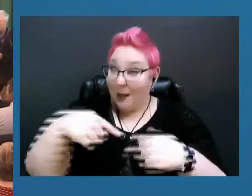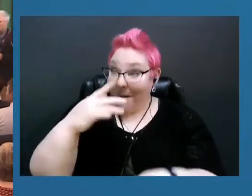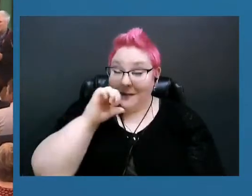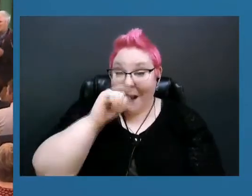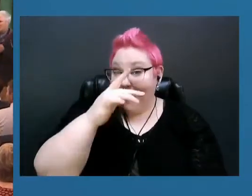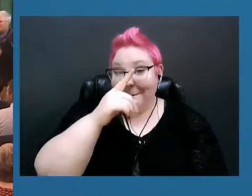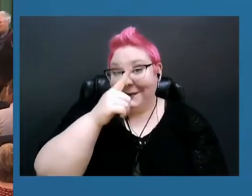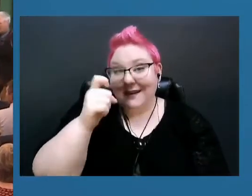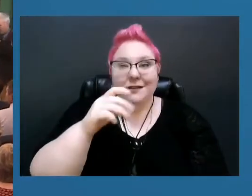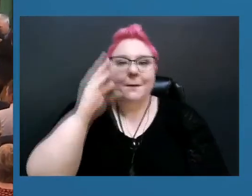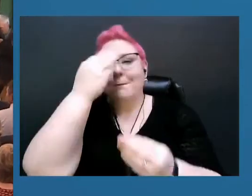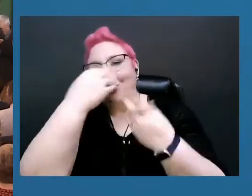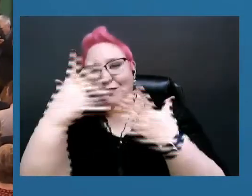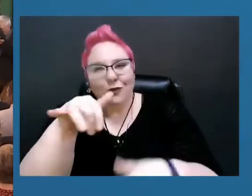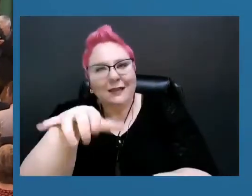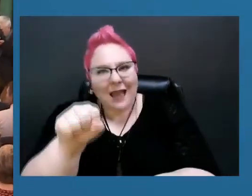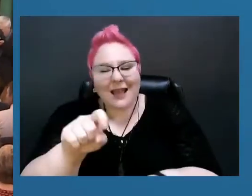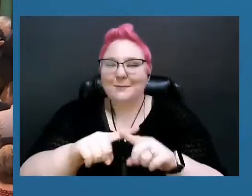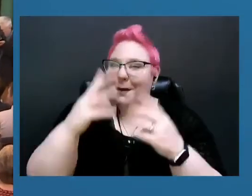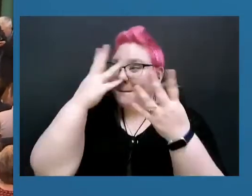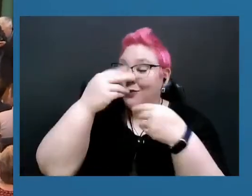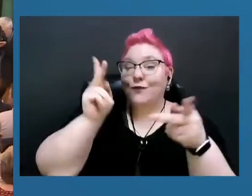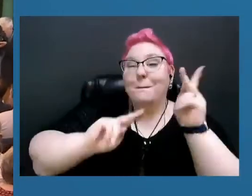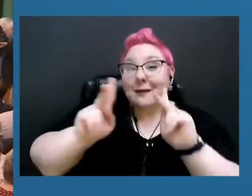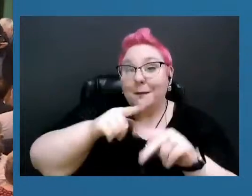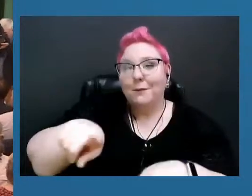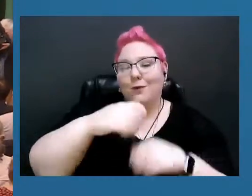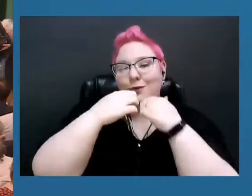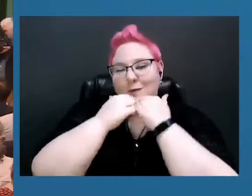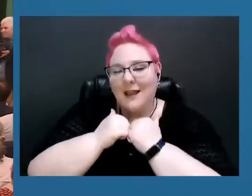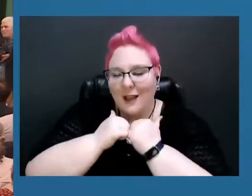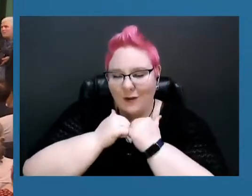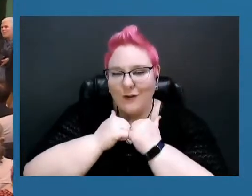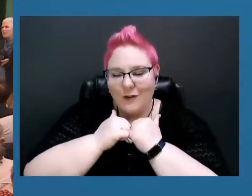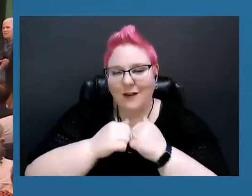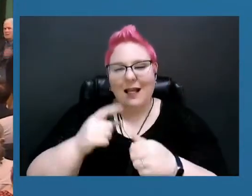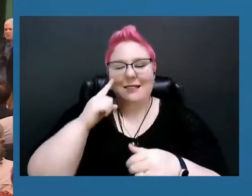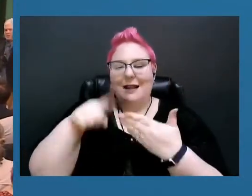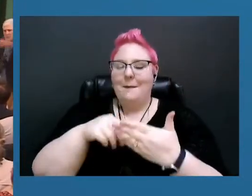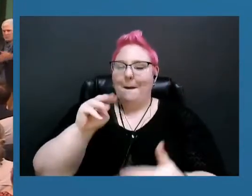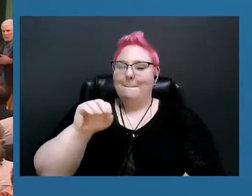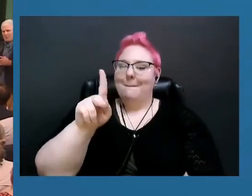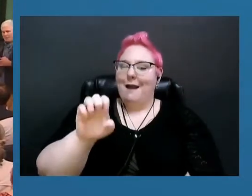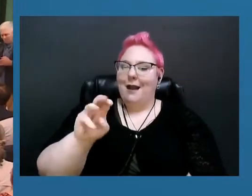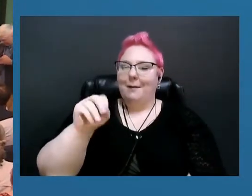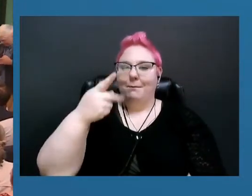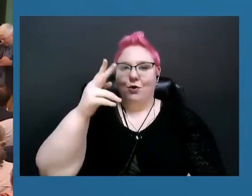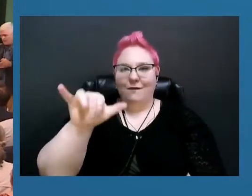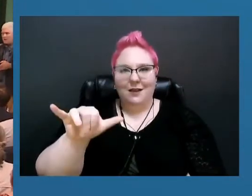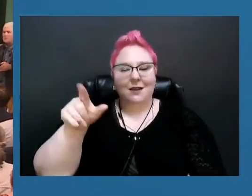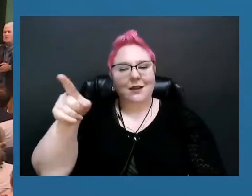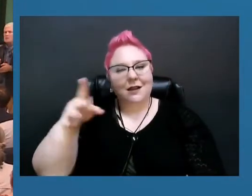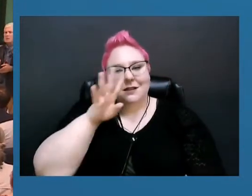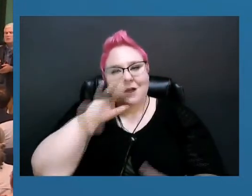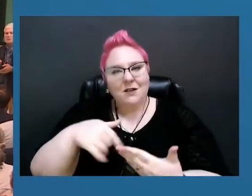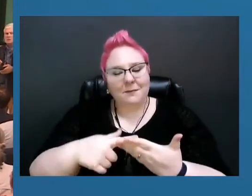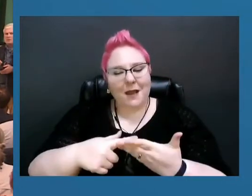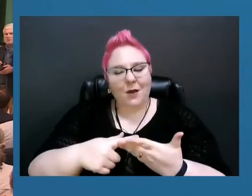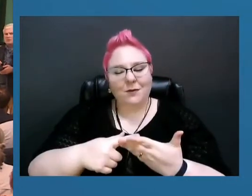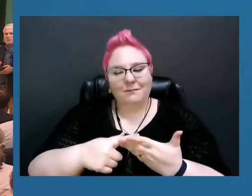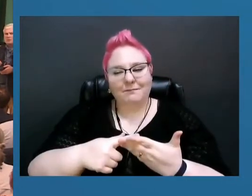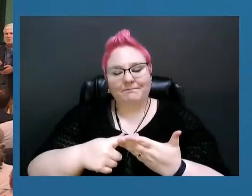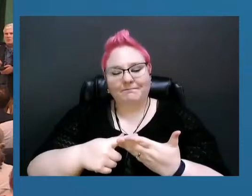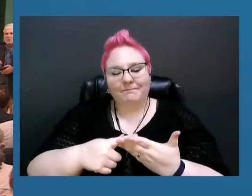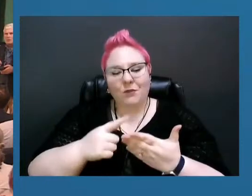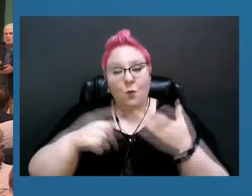care. And before I leave, I have to think about, again, what Mike Murphy talked about when he mentioned what